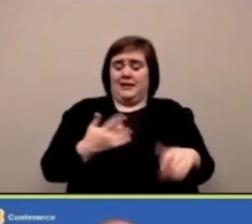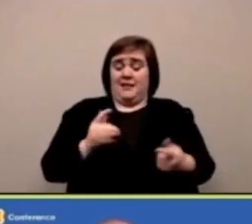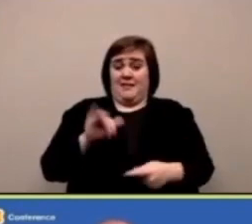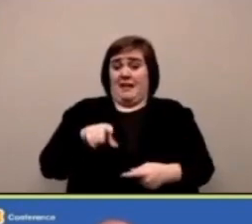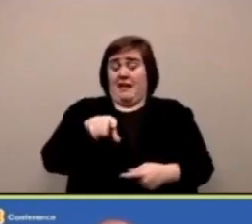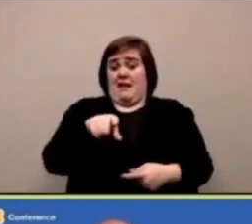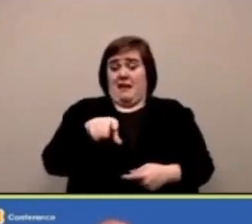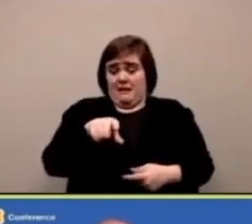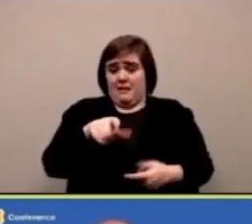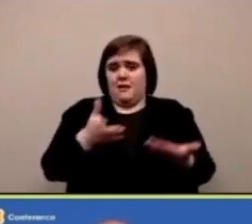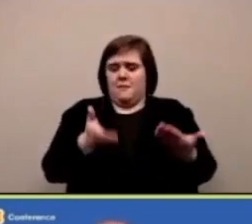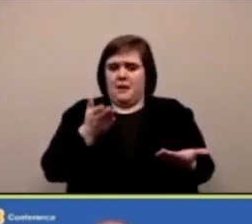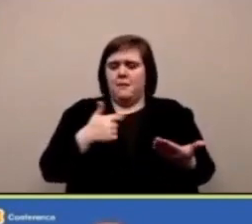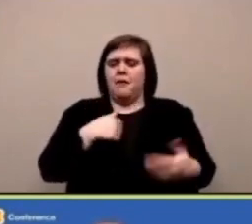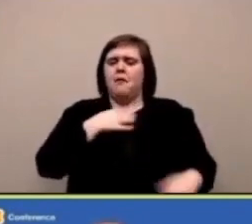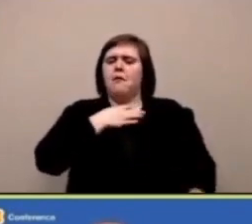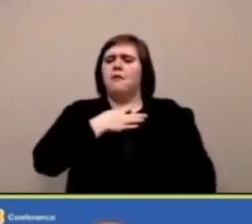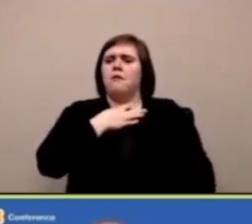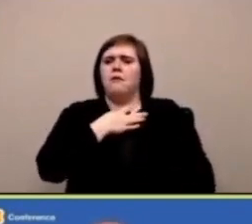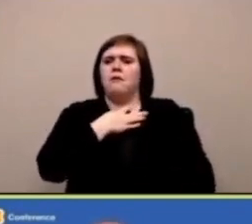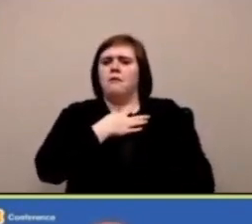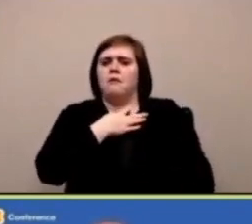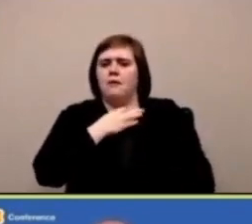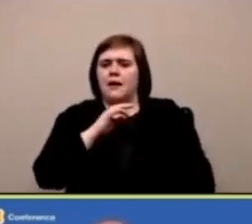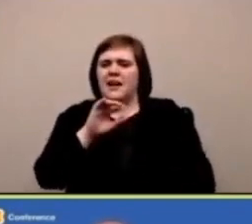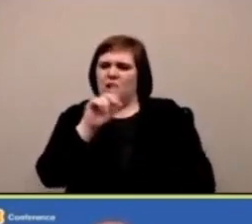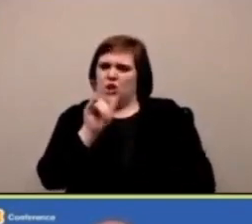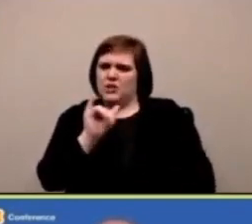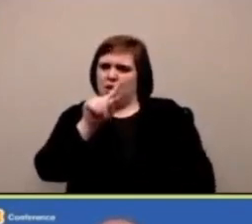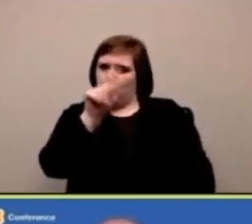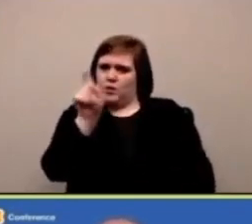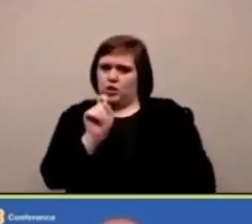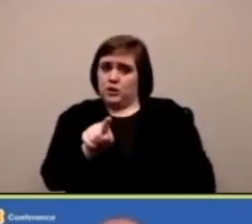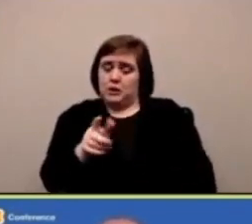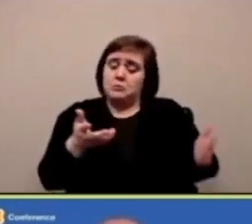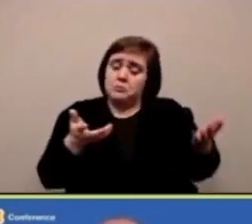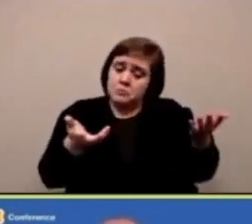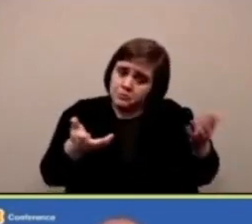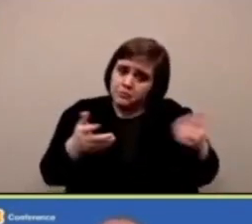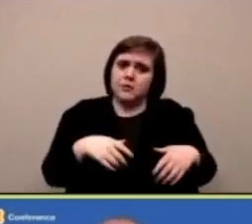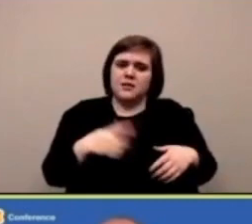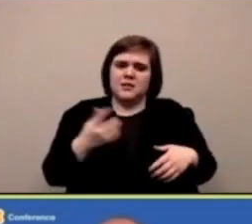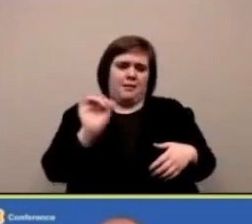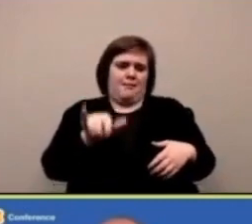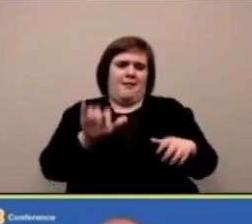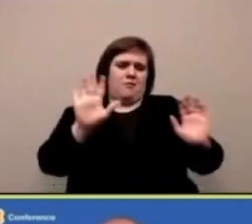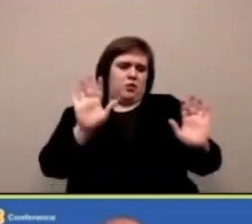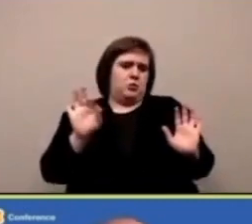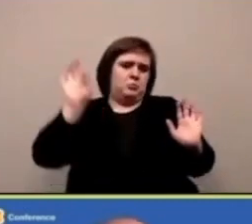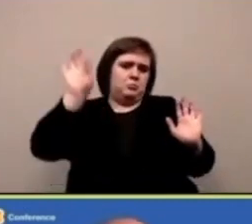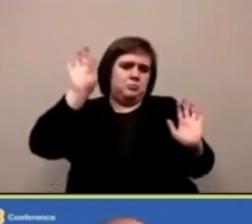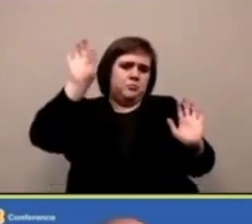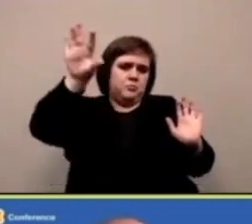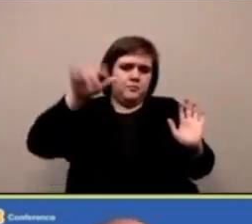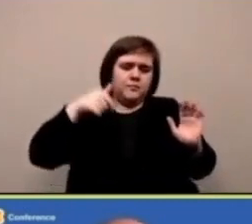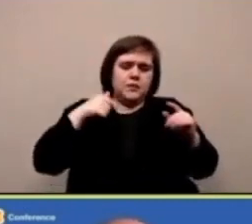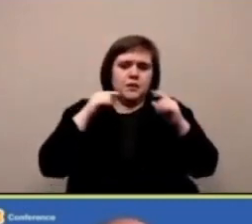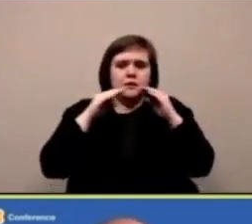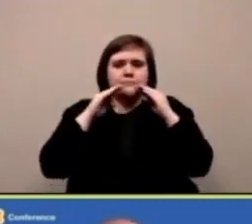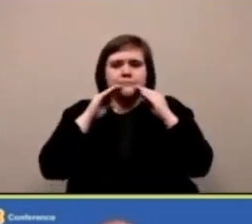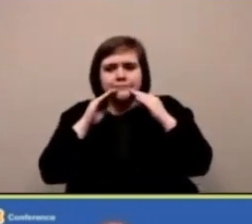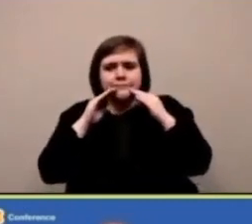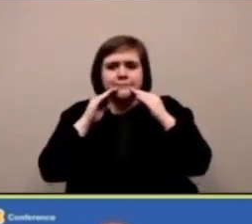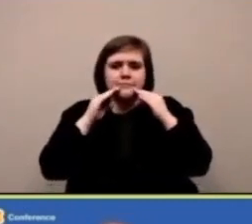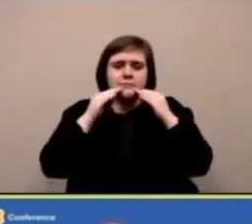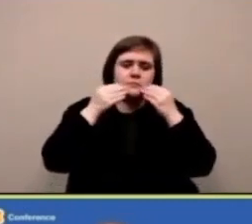might be inquisitive because it kind of looks like a question mark almost, something like that. So a smirk versus a